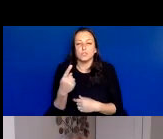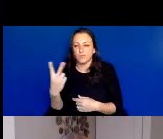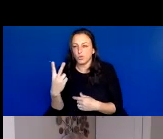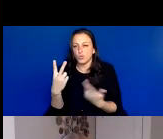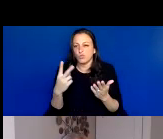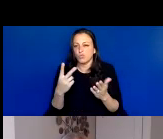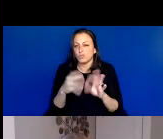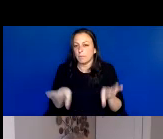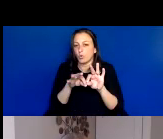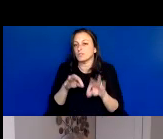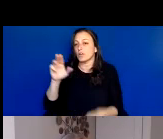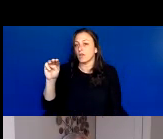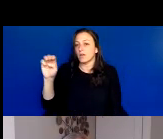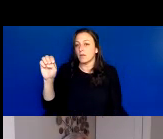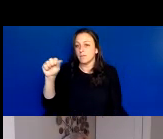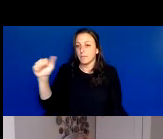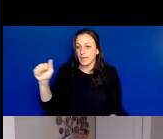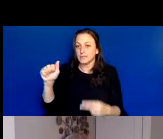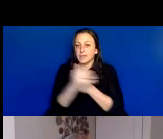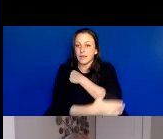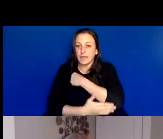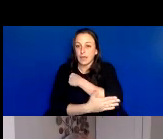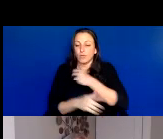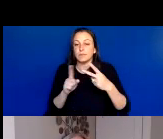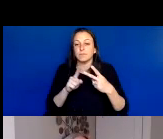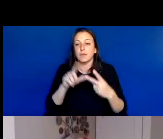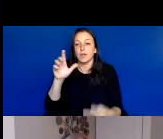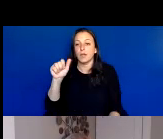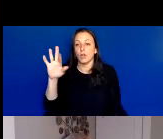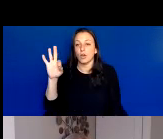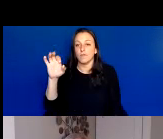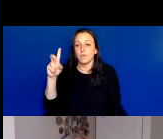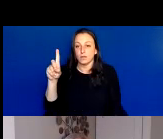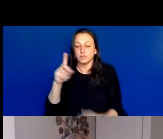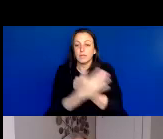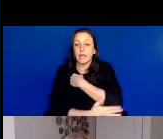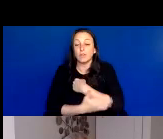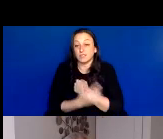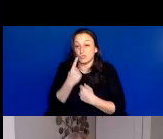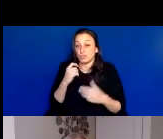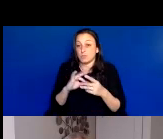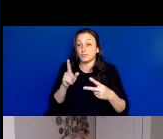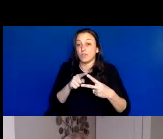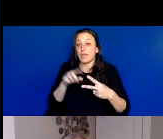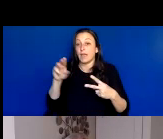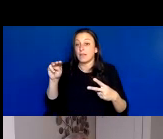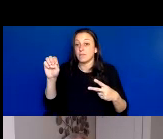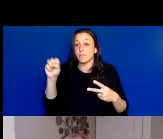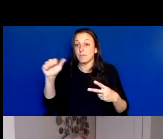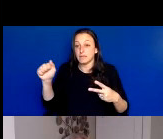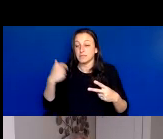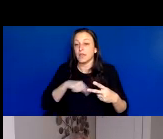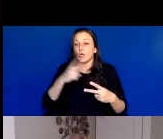see Mesa County and Garfield County. As I mentioned at the beginning, Mesa County is of course the county where we're seeing the